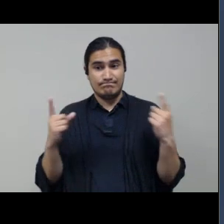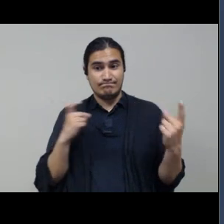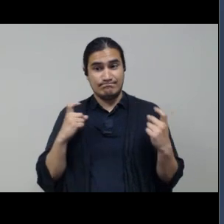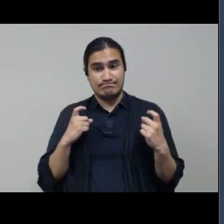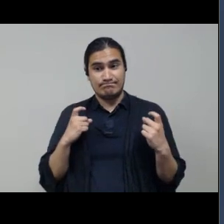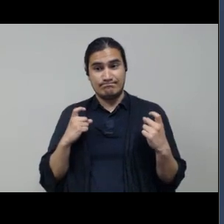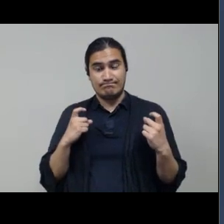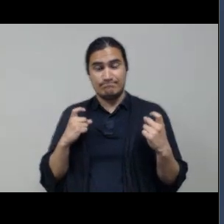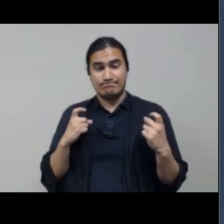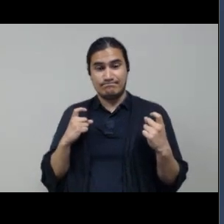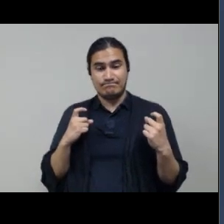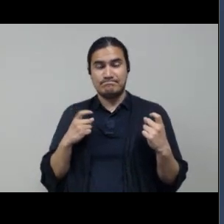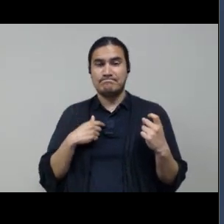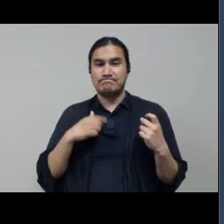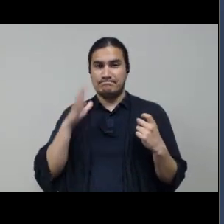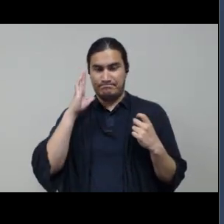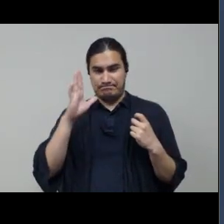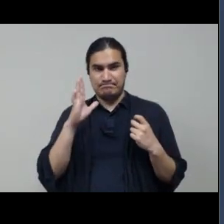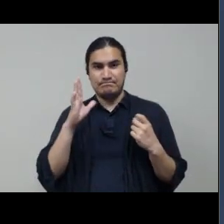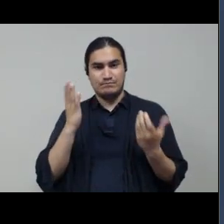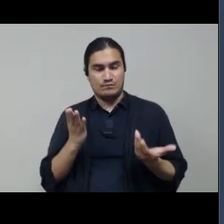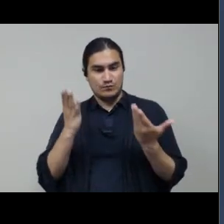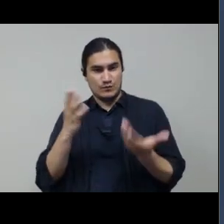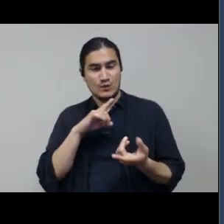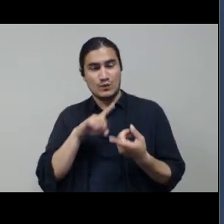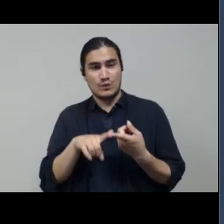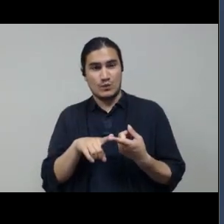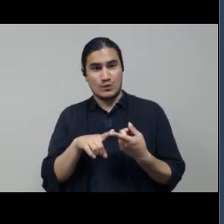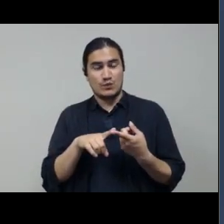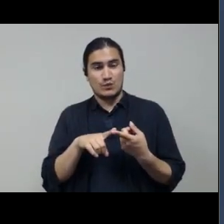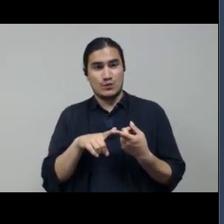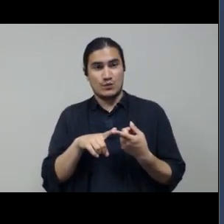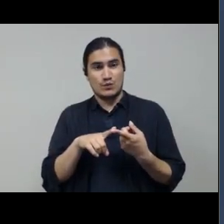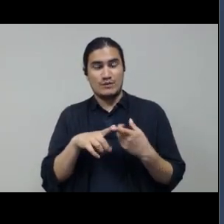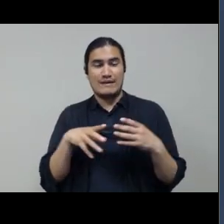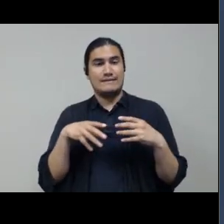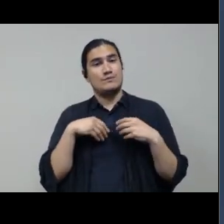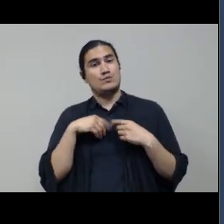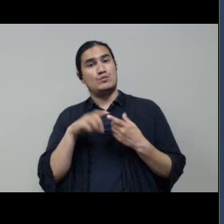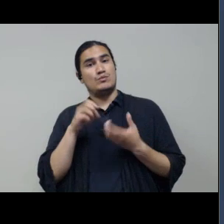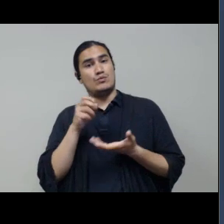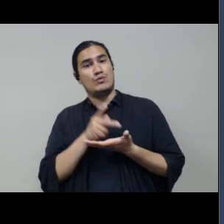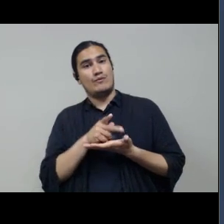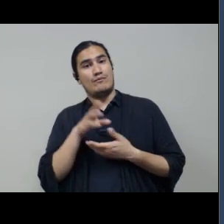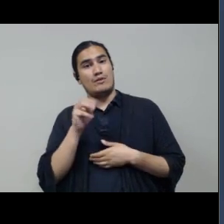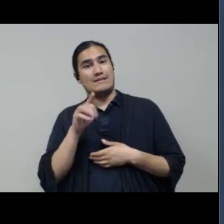Then I will entertain a motion to accept Motion the to approve recommendation. Martinez?